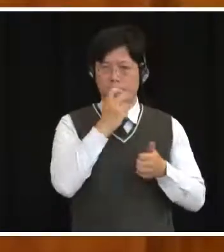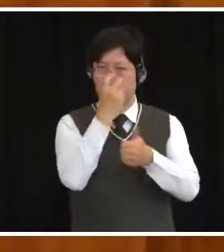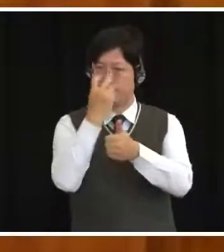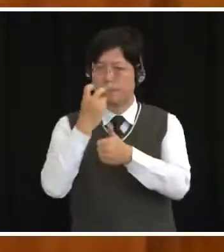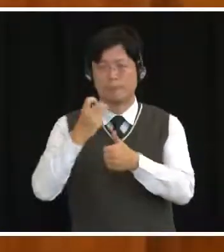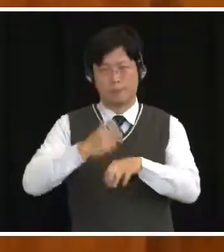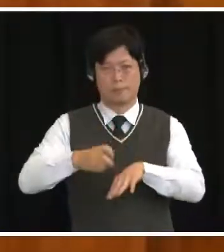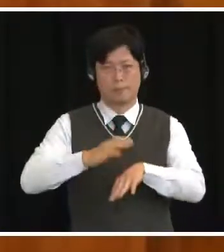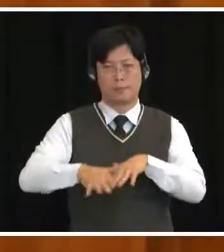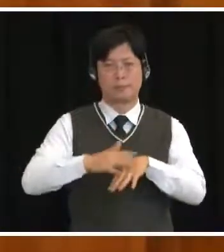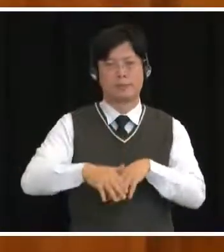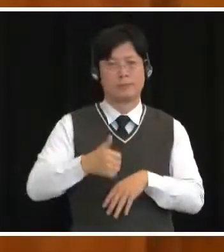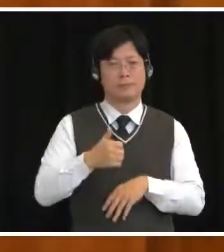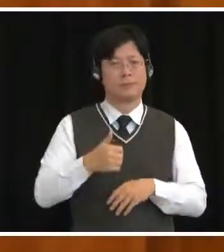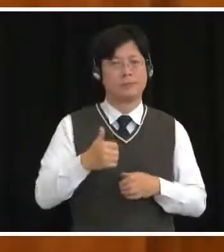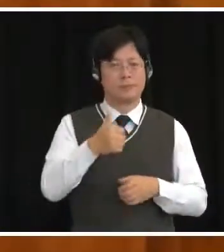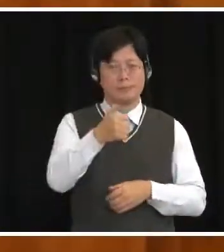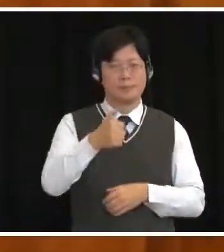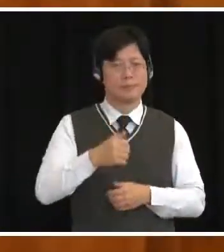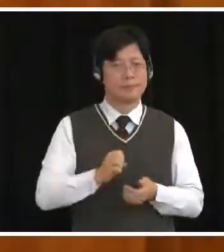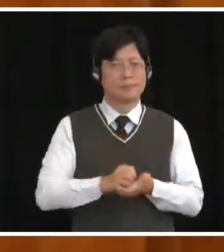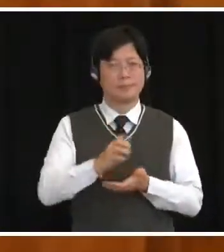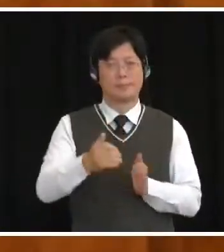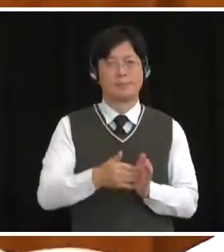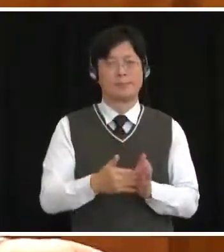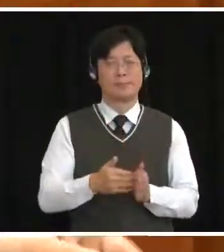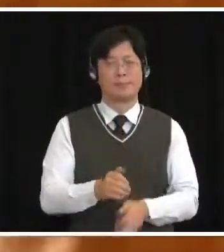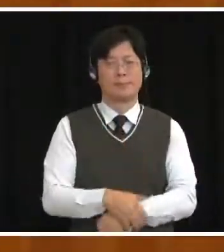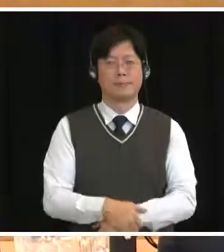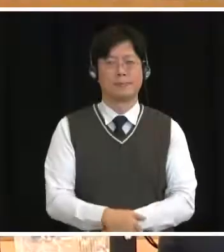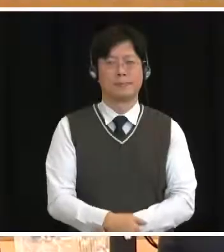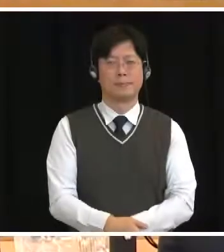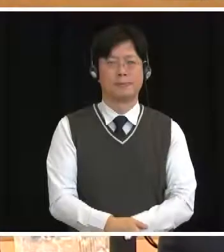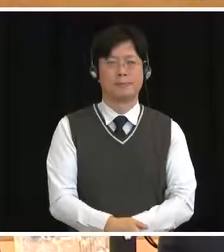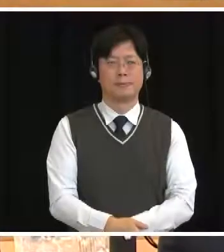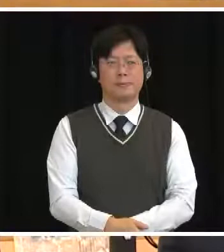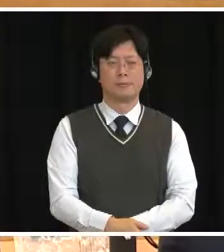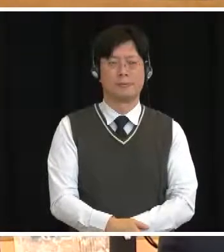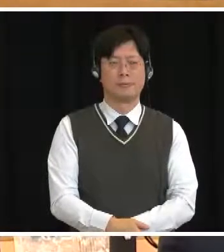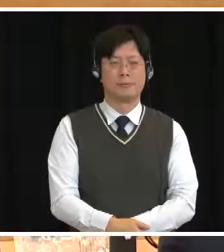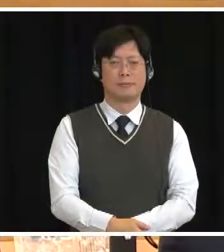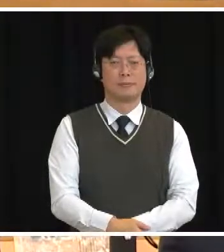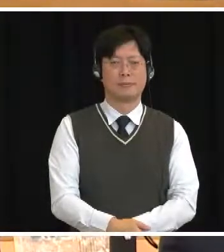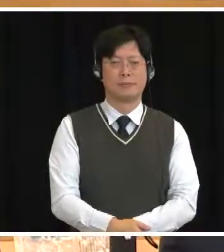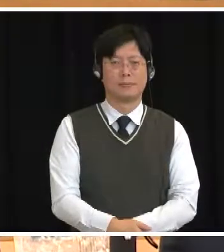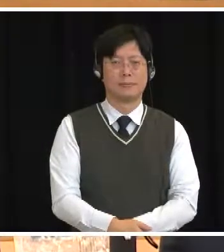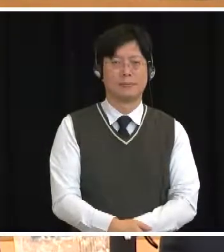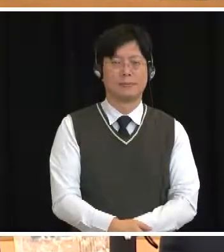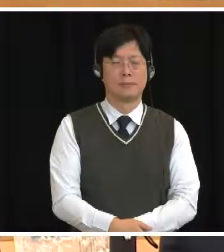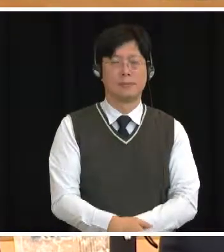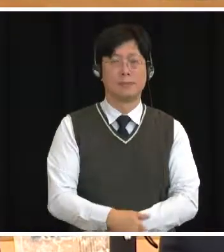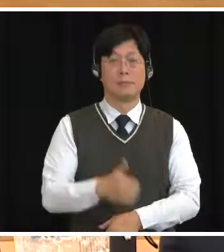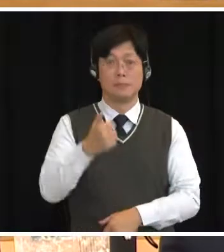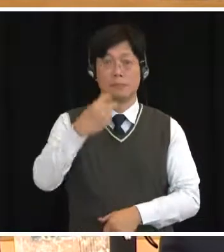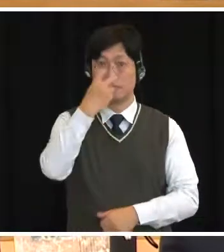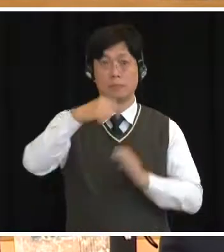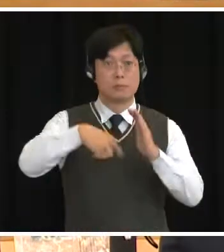we will continue to improve those functions that are carried out by control yuan in the future. Thank you.